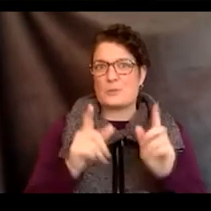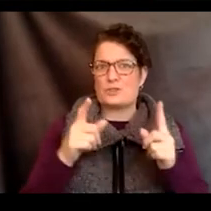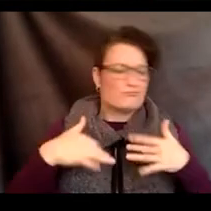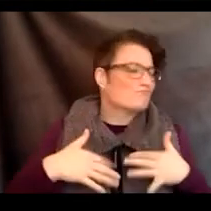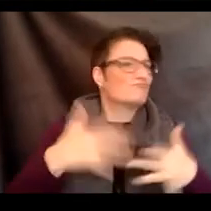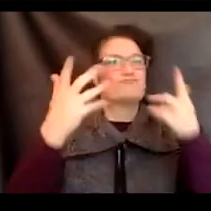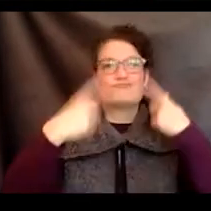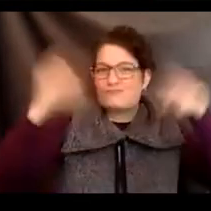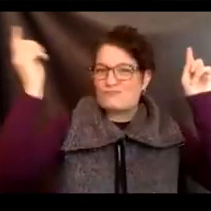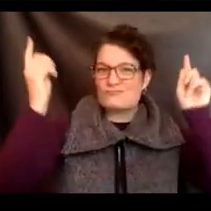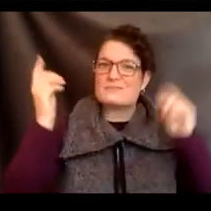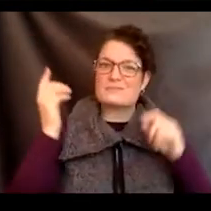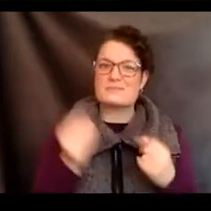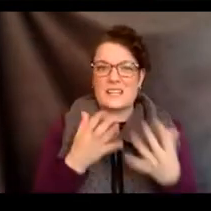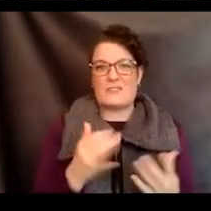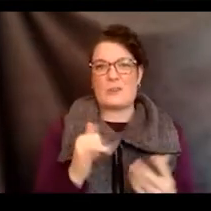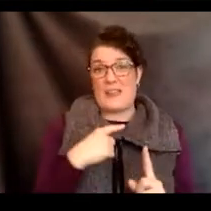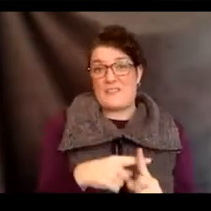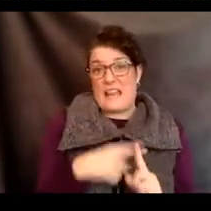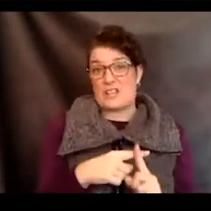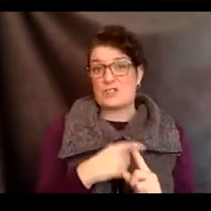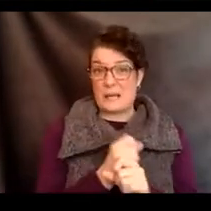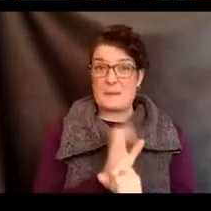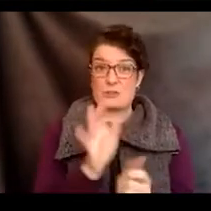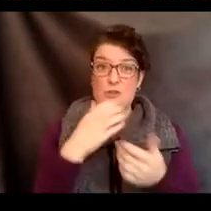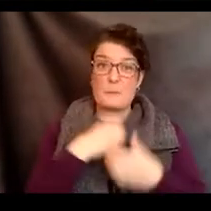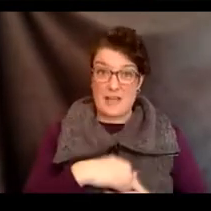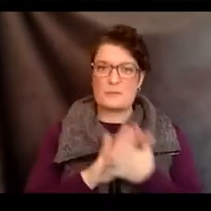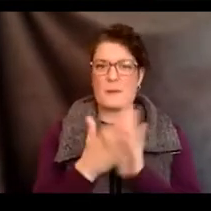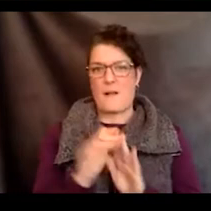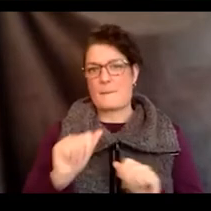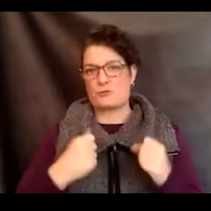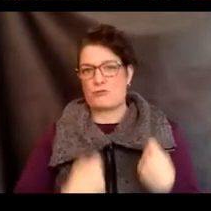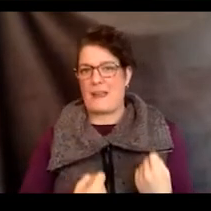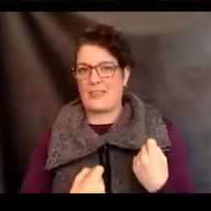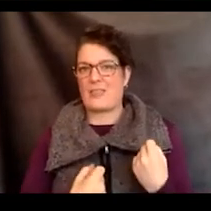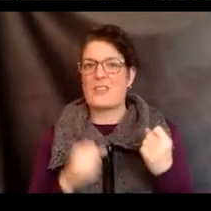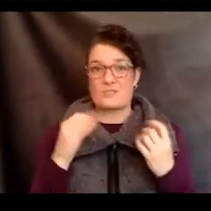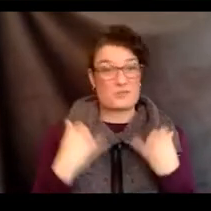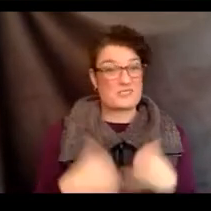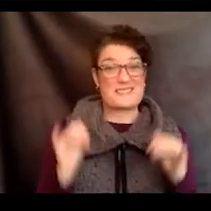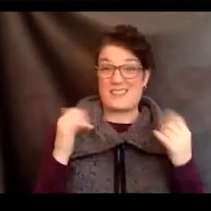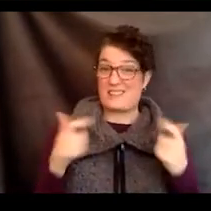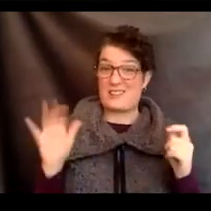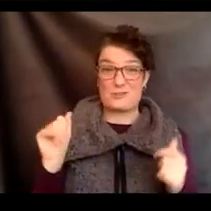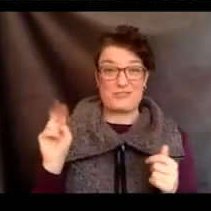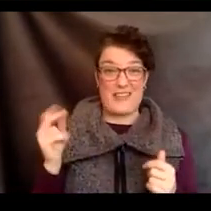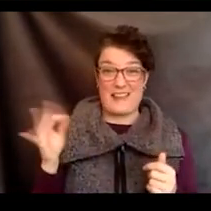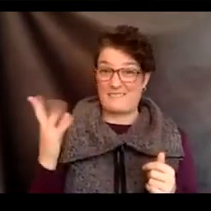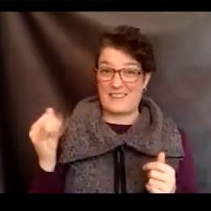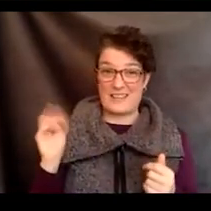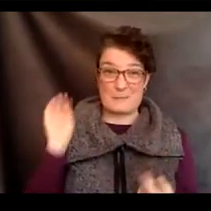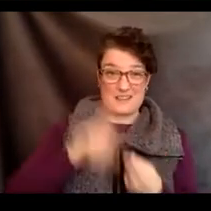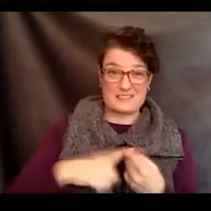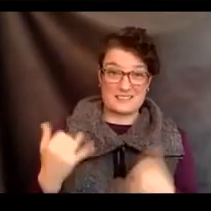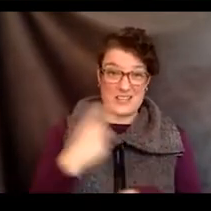really gives them the advantage and makes their passion a strength. So still a huge Jonathan Chu fan to this day.